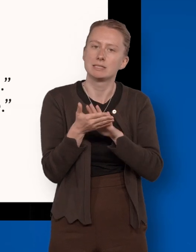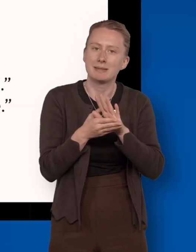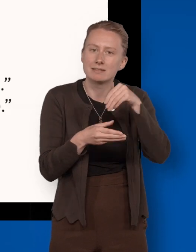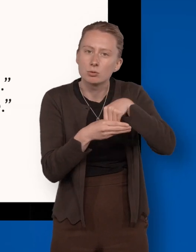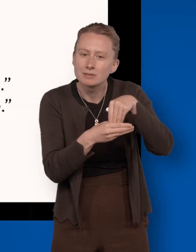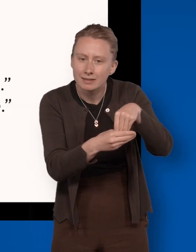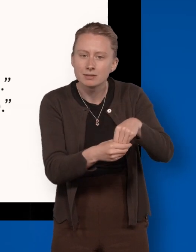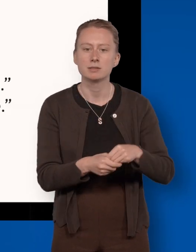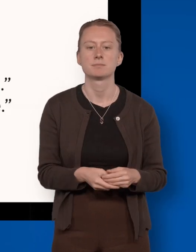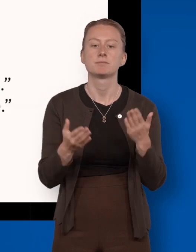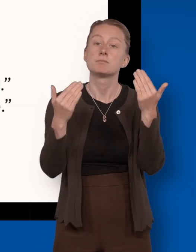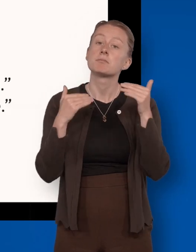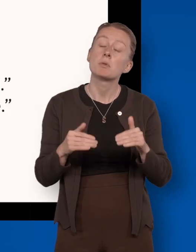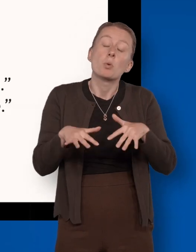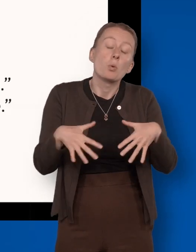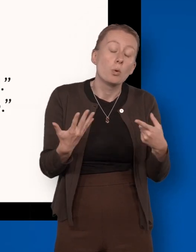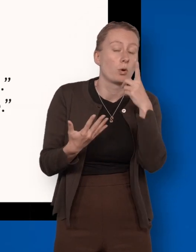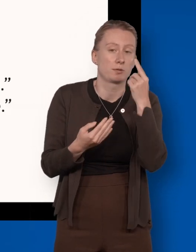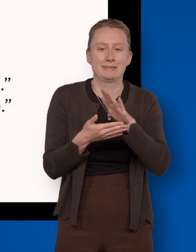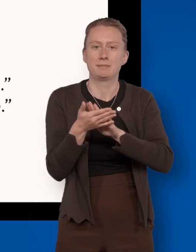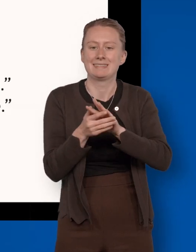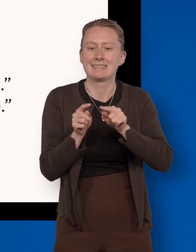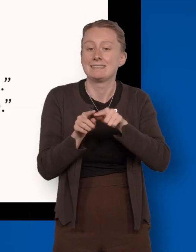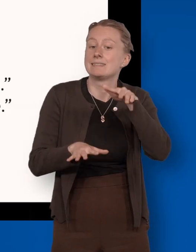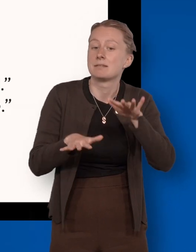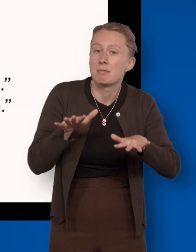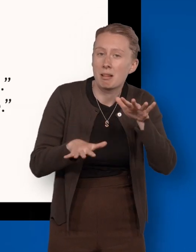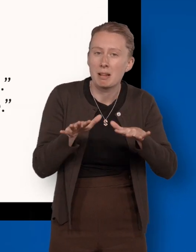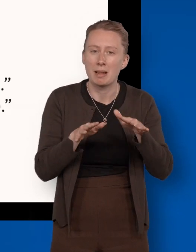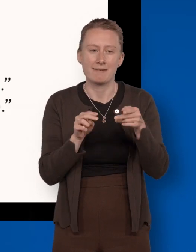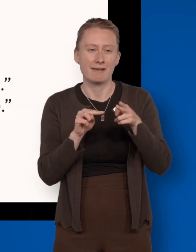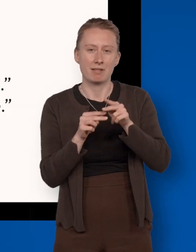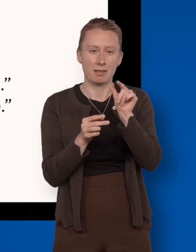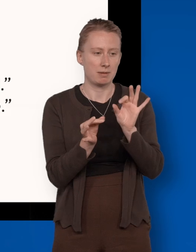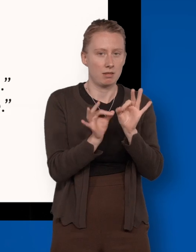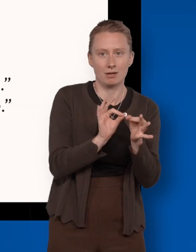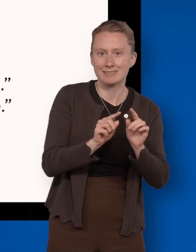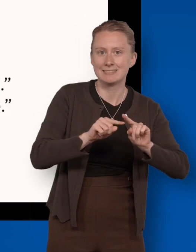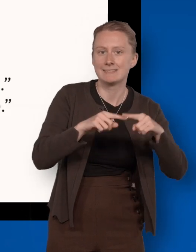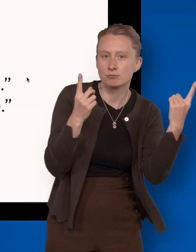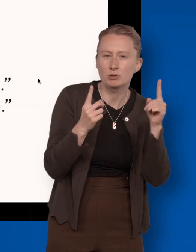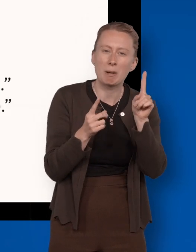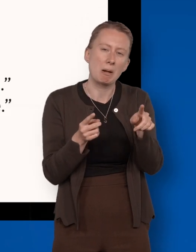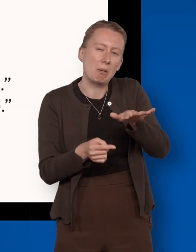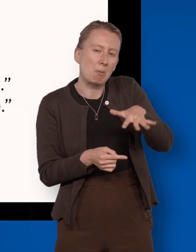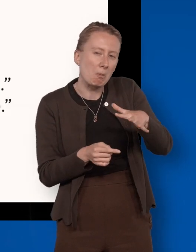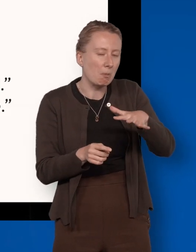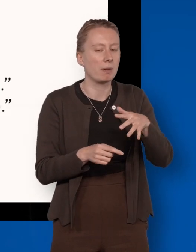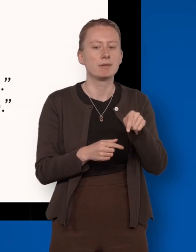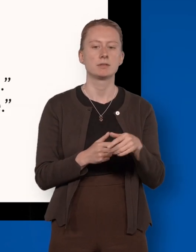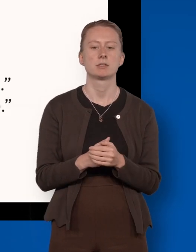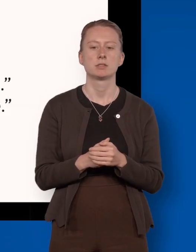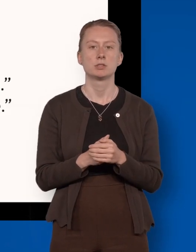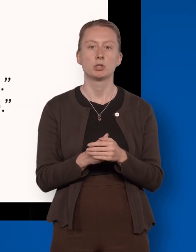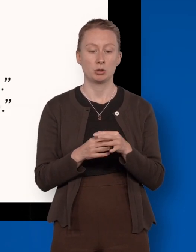can be semantically similar if it's slightly different, but it's sort of roughly saying the same thing. So she handed over a book as a gift to her friend